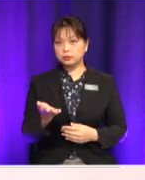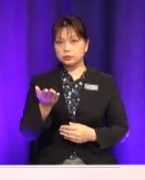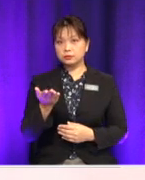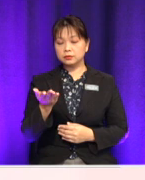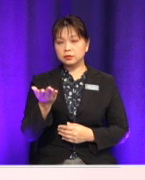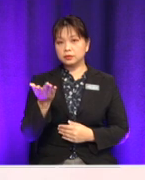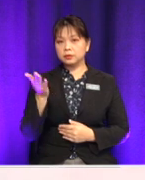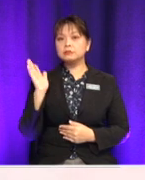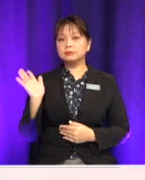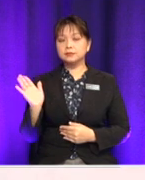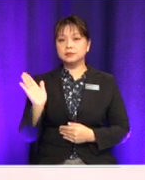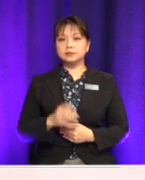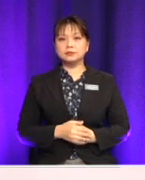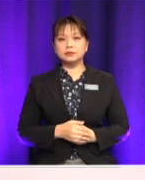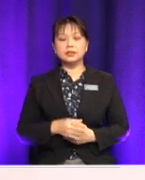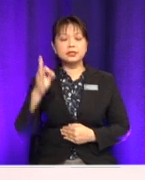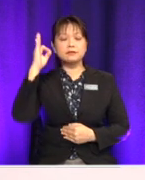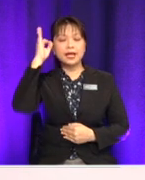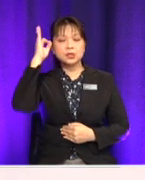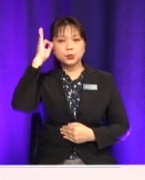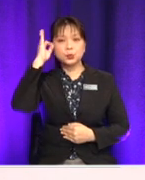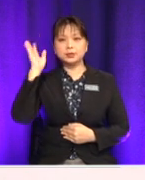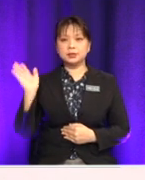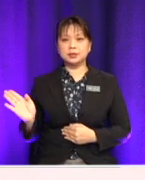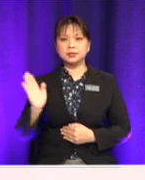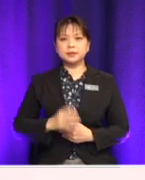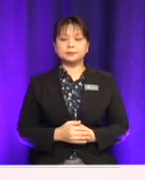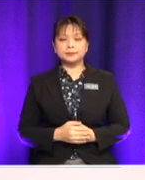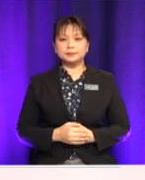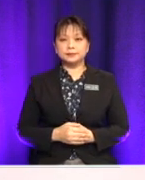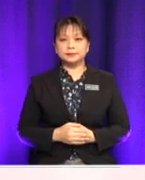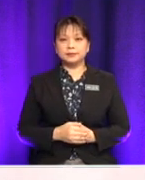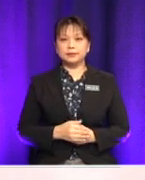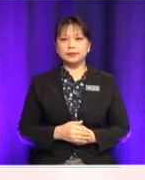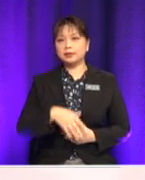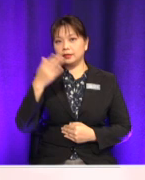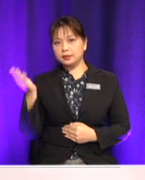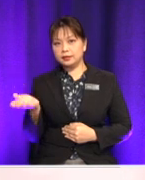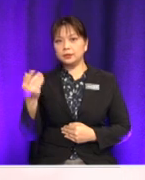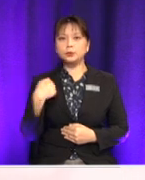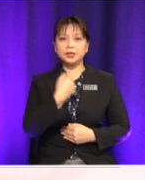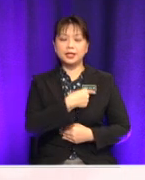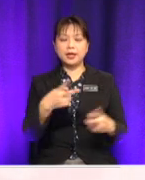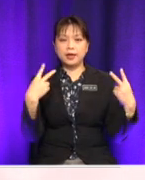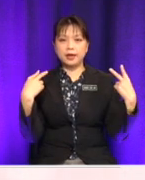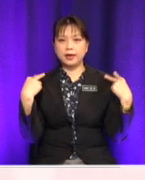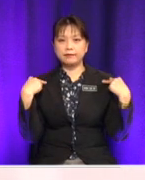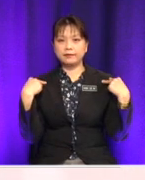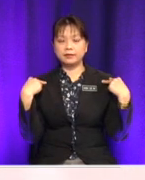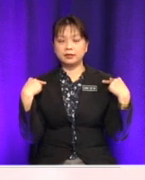You can call me Faizul. Okay, okay. Faizul. Okay, Faizul it is. So the next one, we have Muhammad Adam